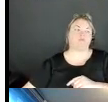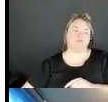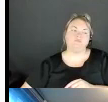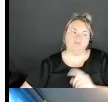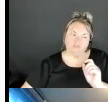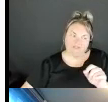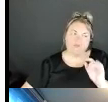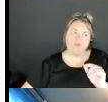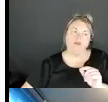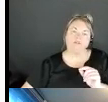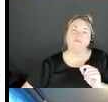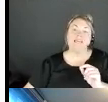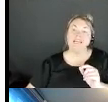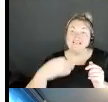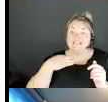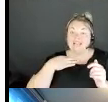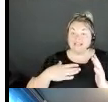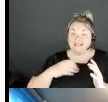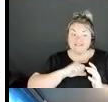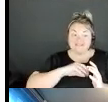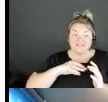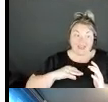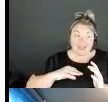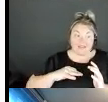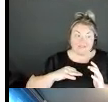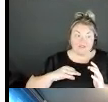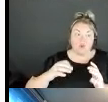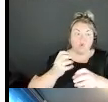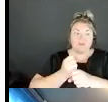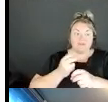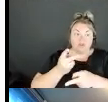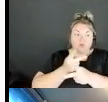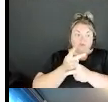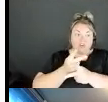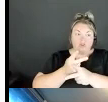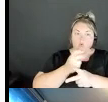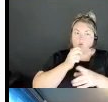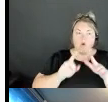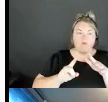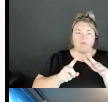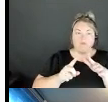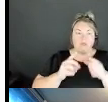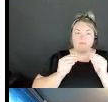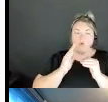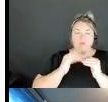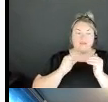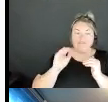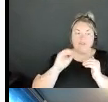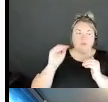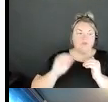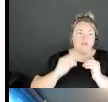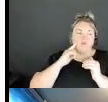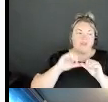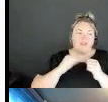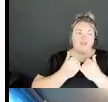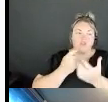lives. Candidate staff receiving supervision shall not make up more than 50% of an agency's treatment staff.